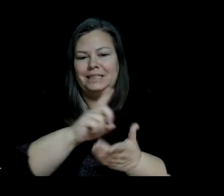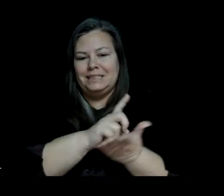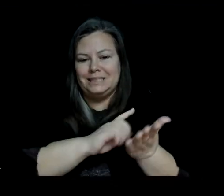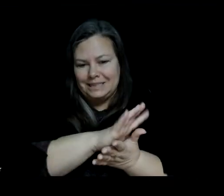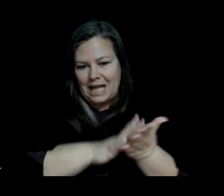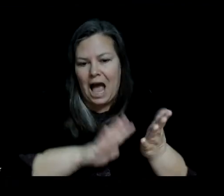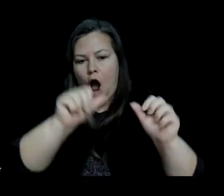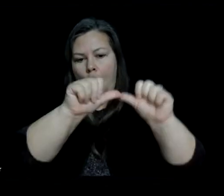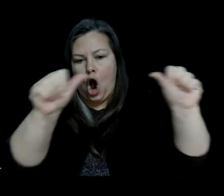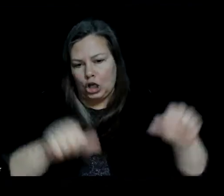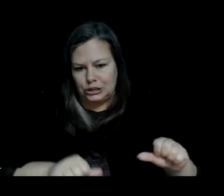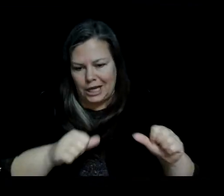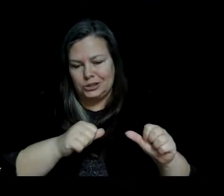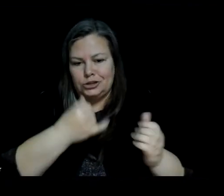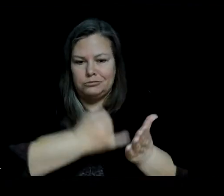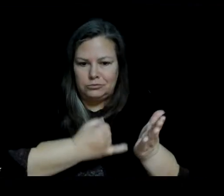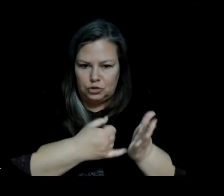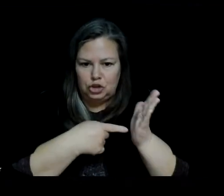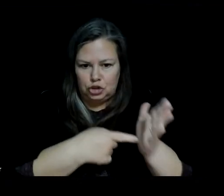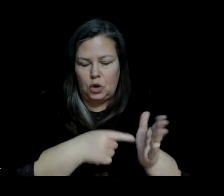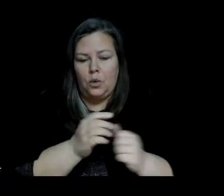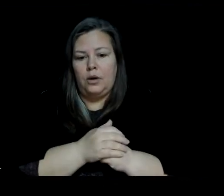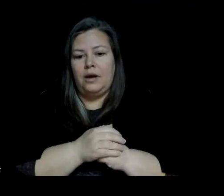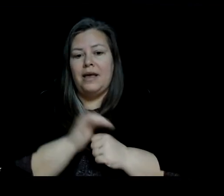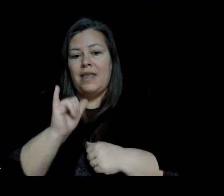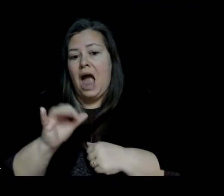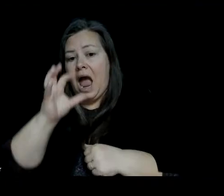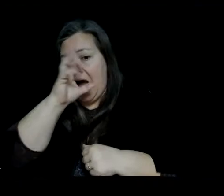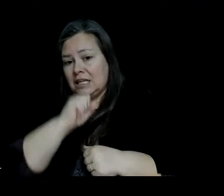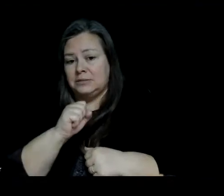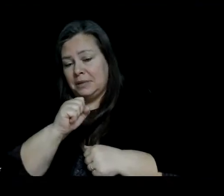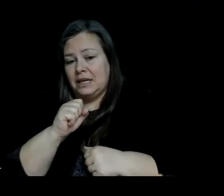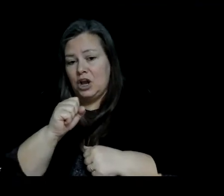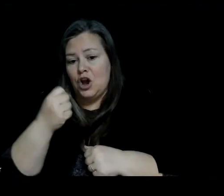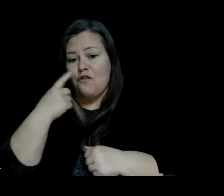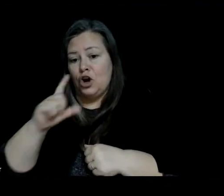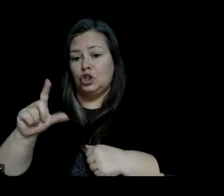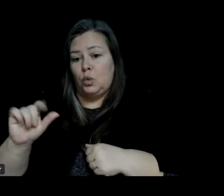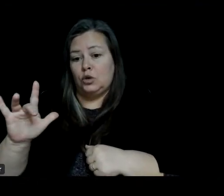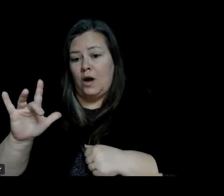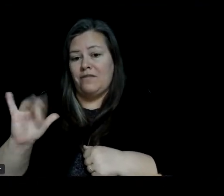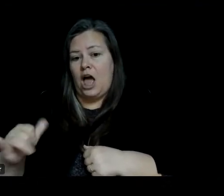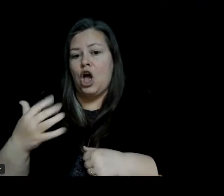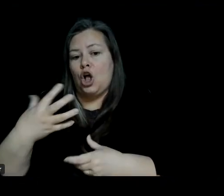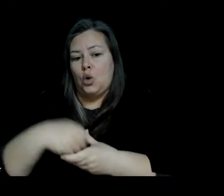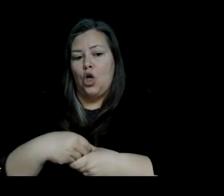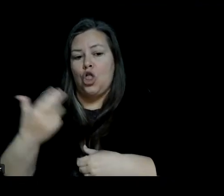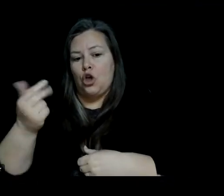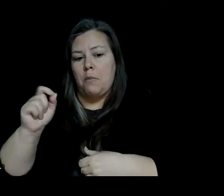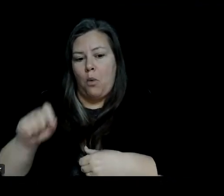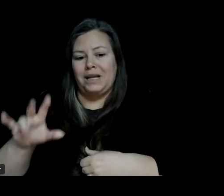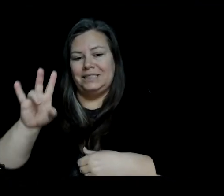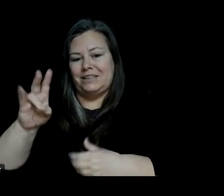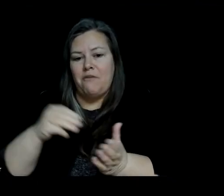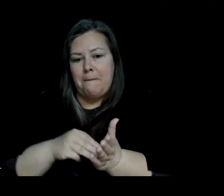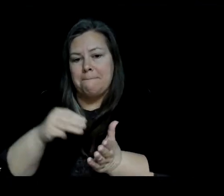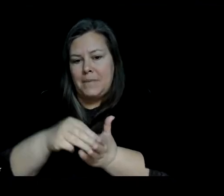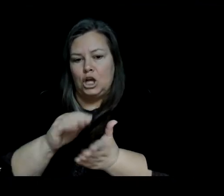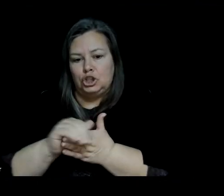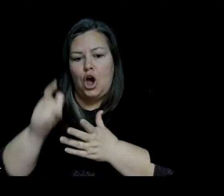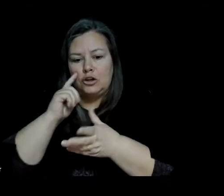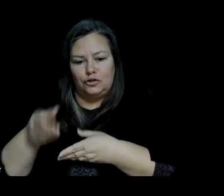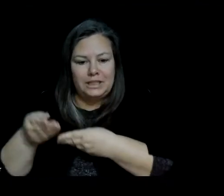architectural renderings. The revised estimate in fiscal year 2025 includes $13.7 million in expenditures.